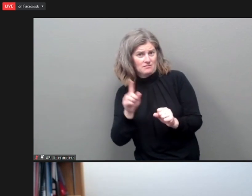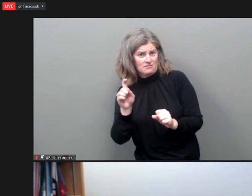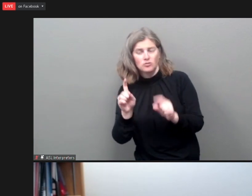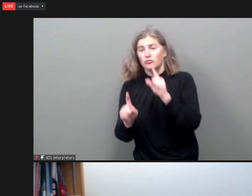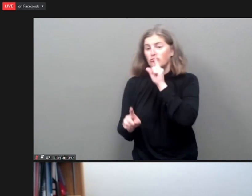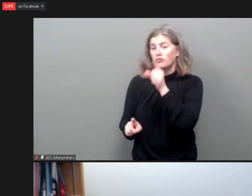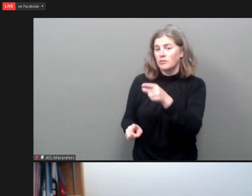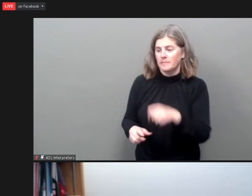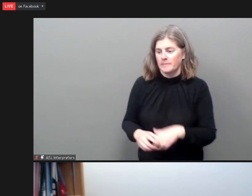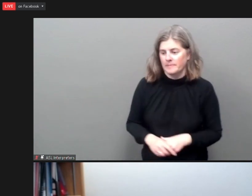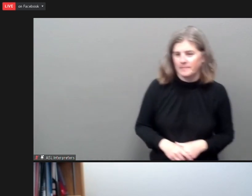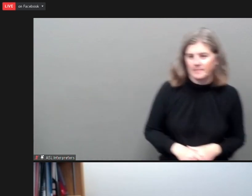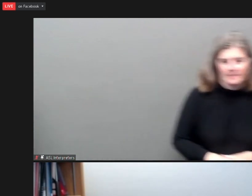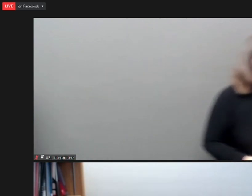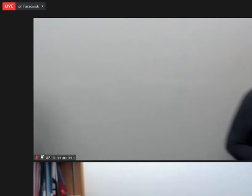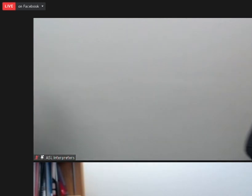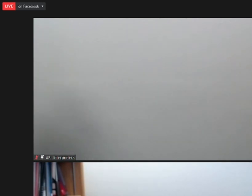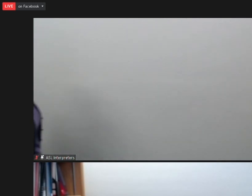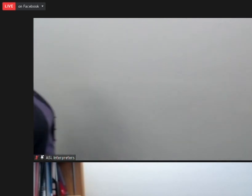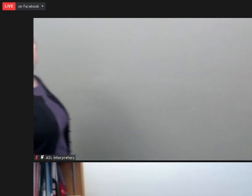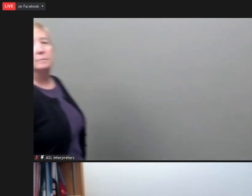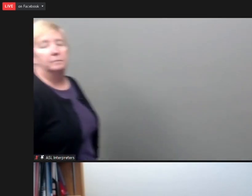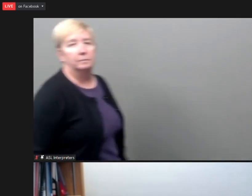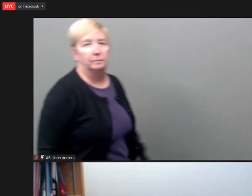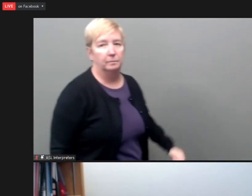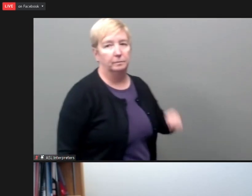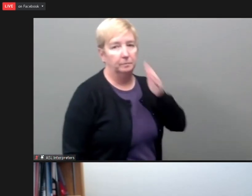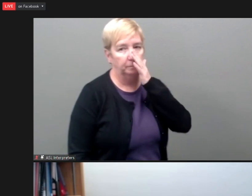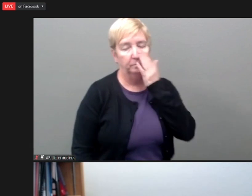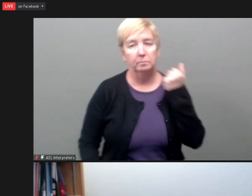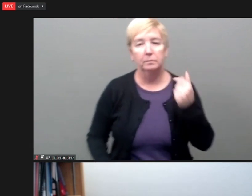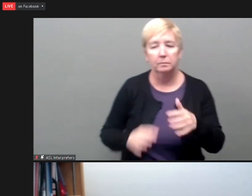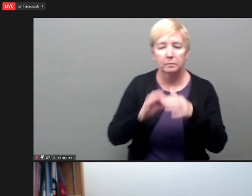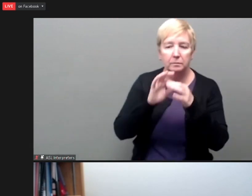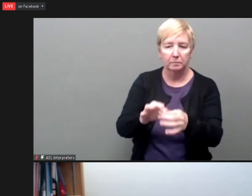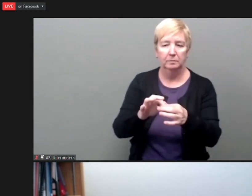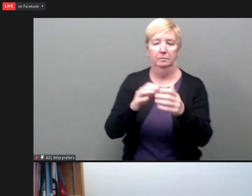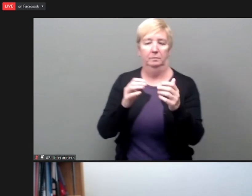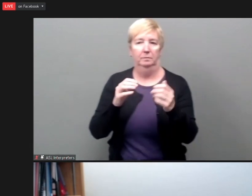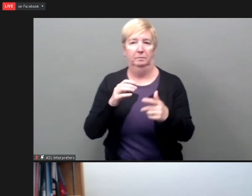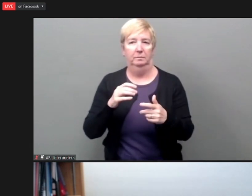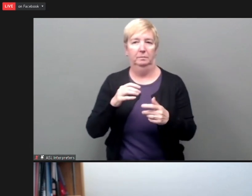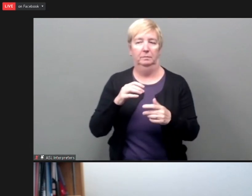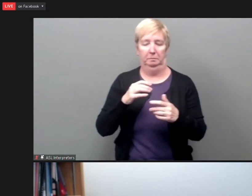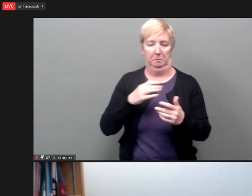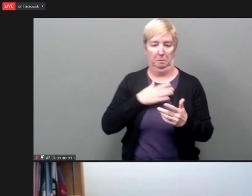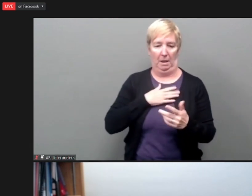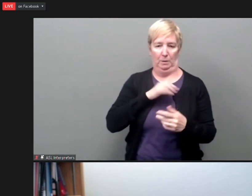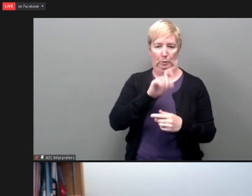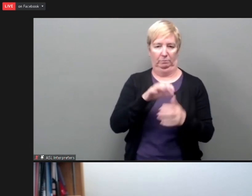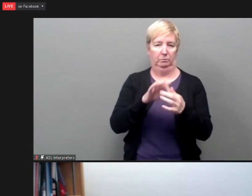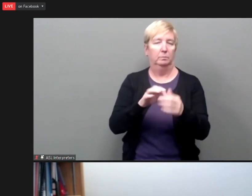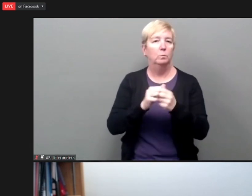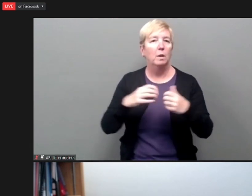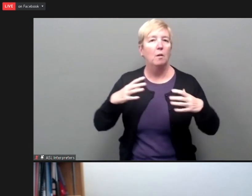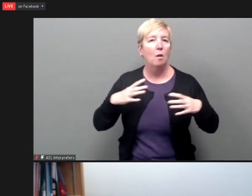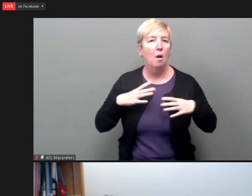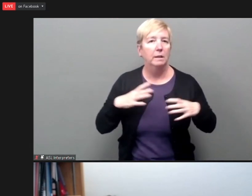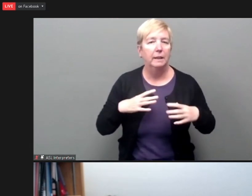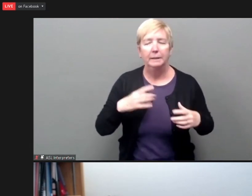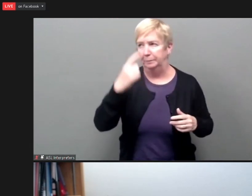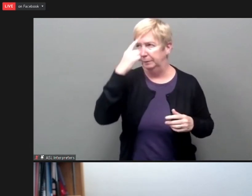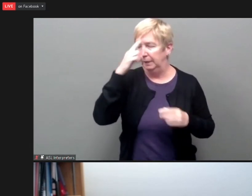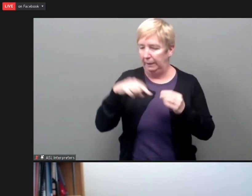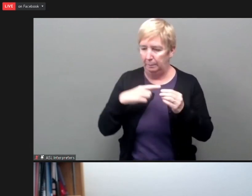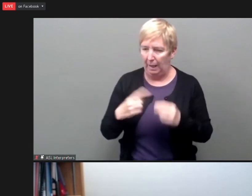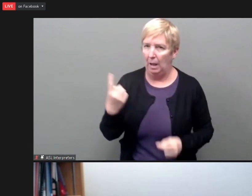you. Thank you. This is related to holidays. Last year, and I